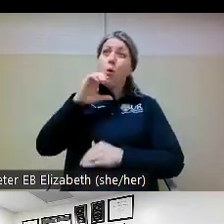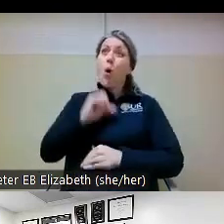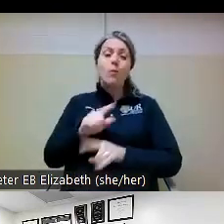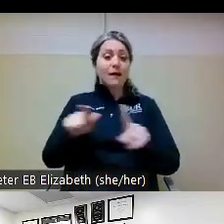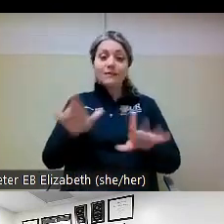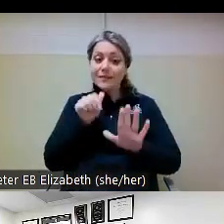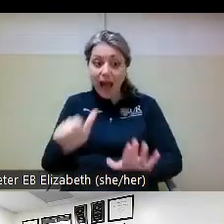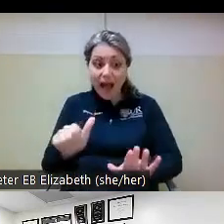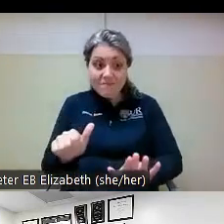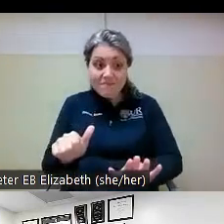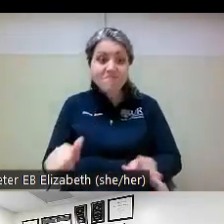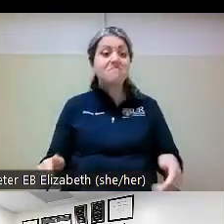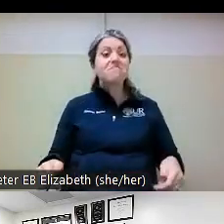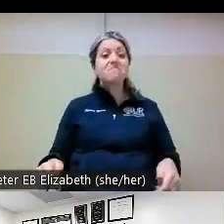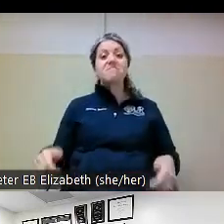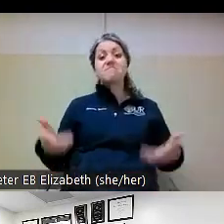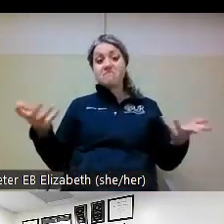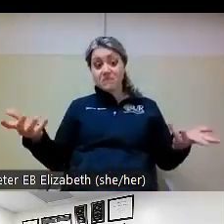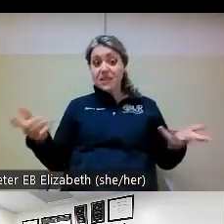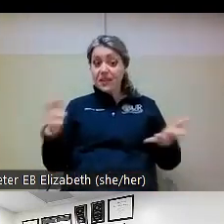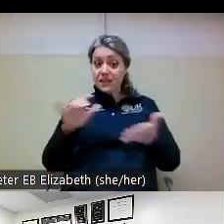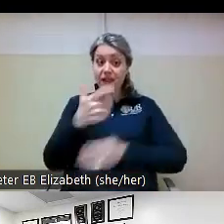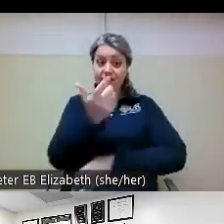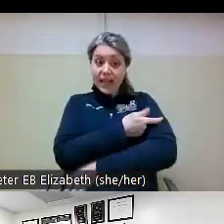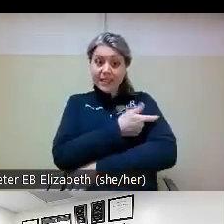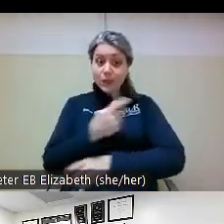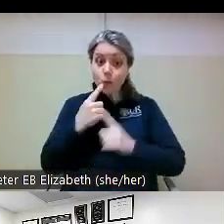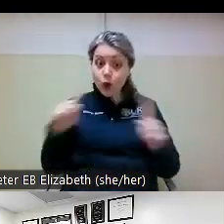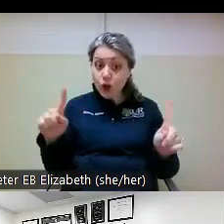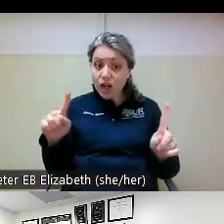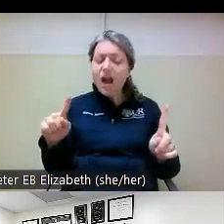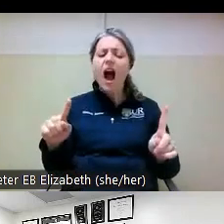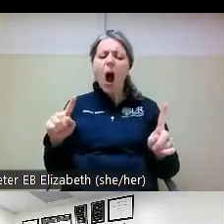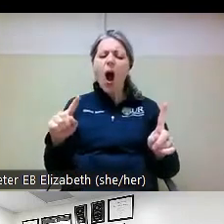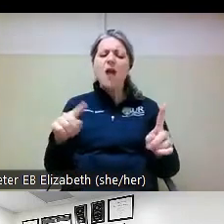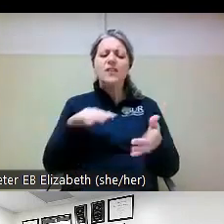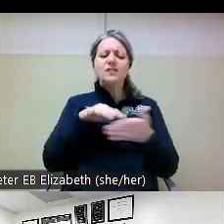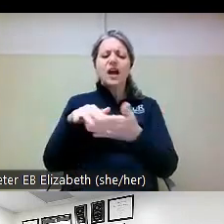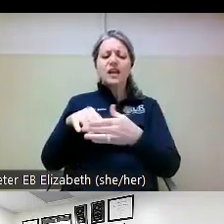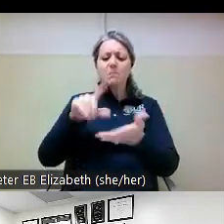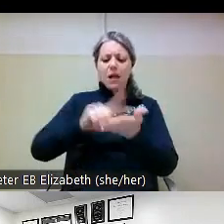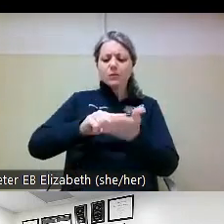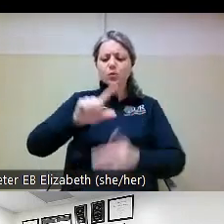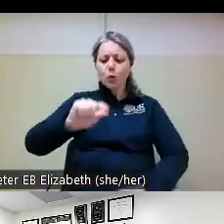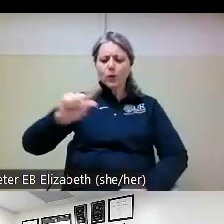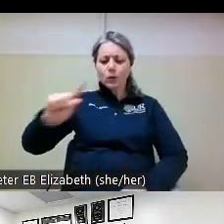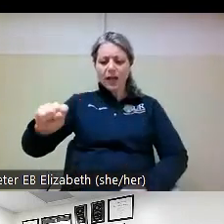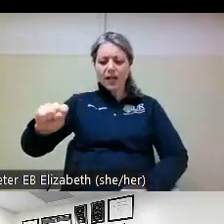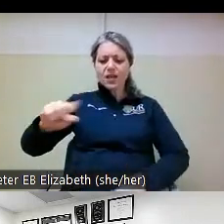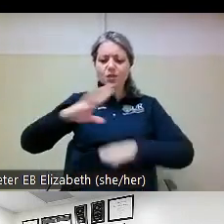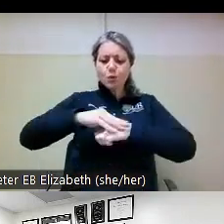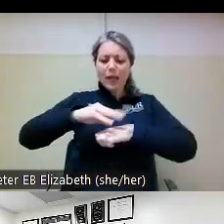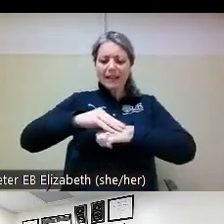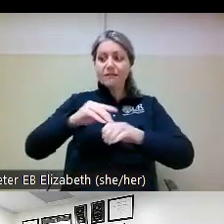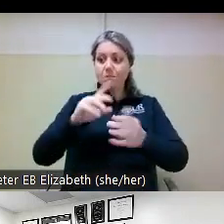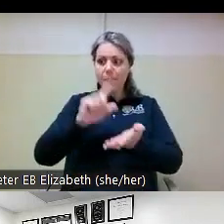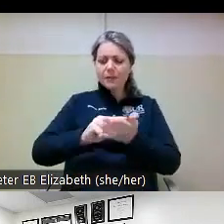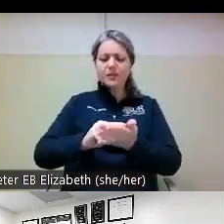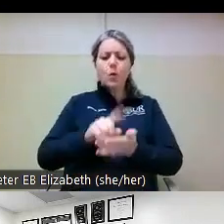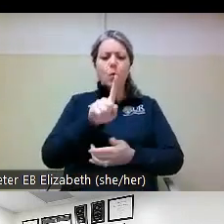vaccine work? Well, there was a study published in 2020, not too long ago, out of Sweden actually, that looked at 1.7 million